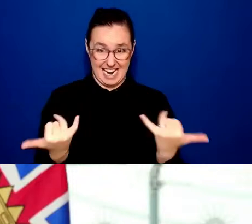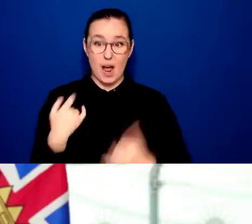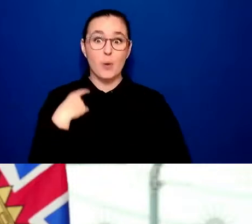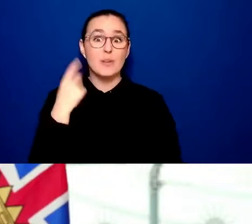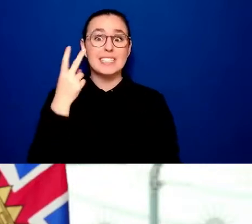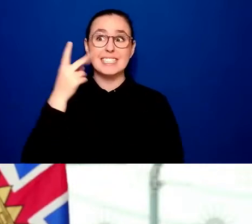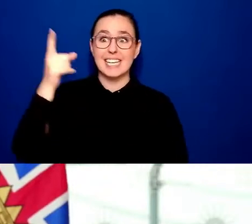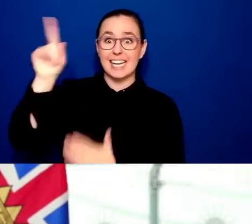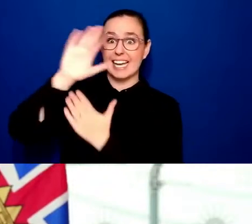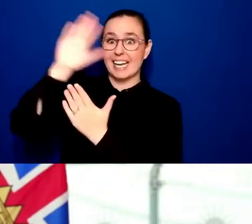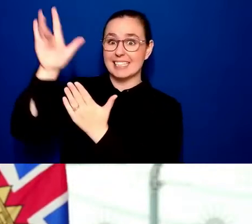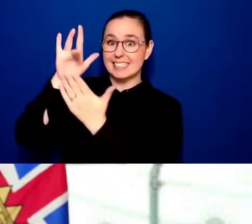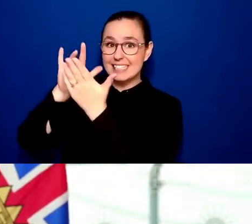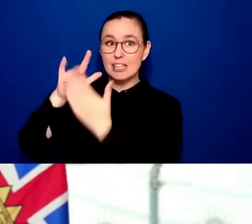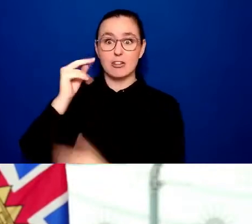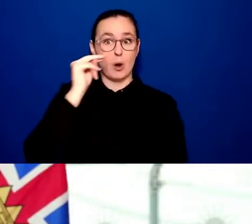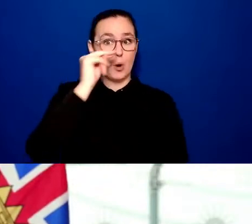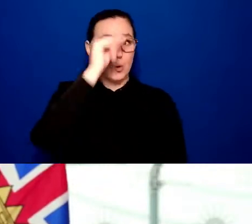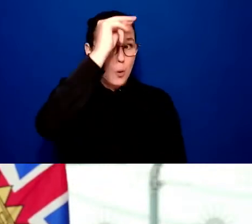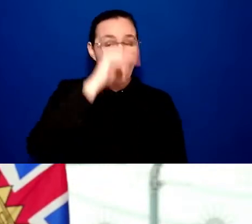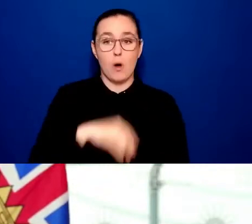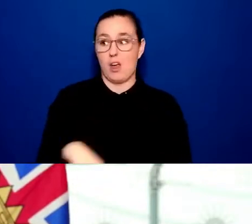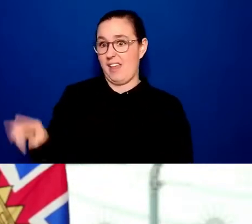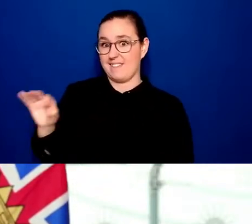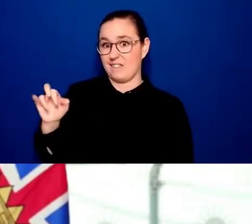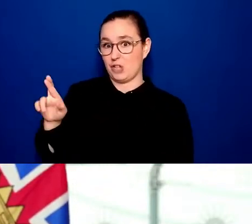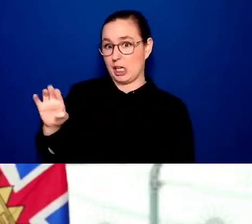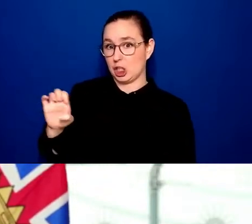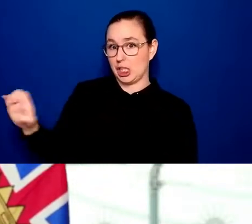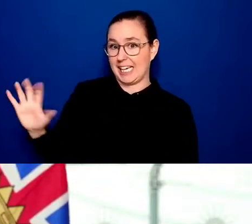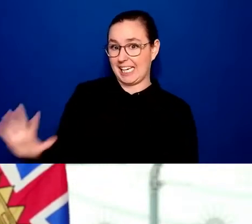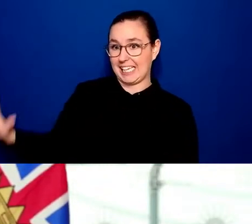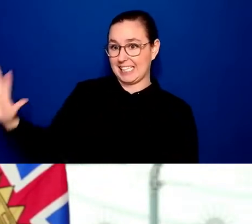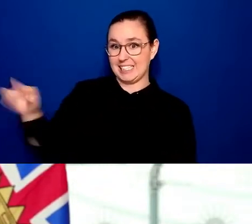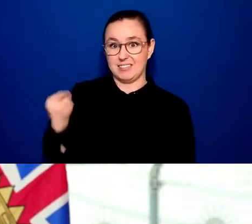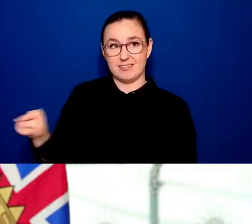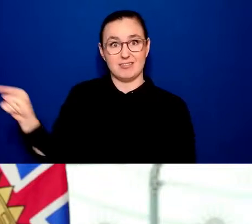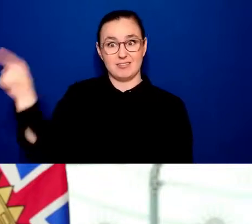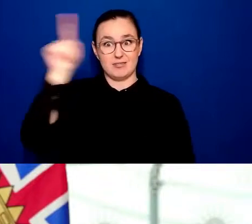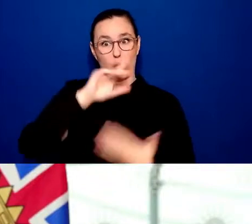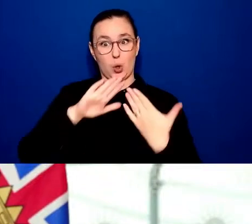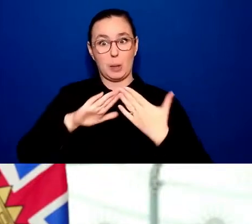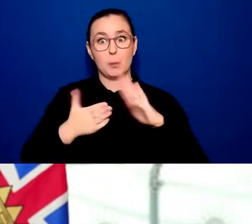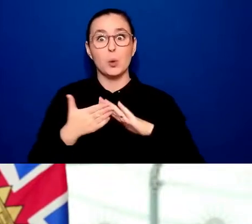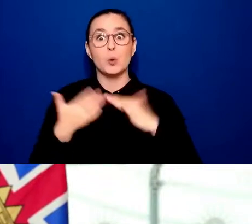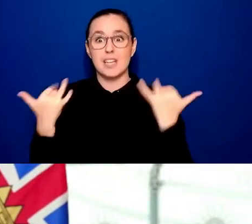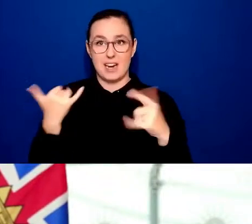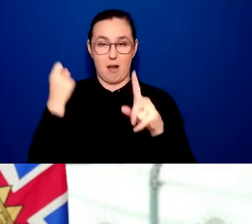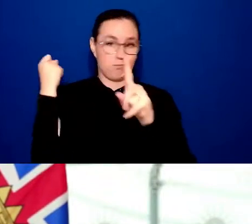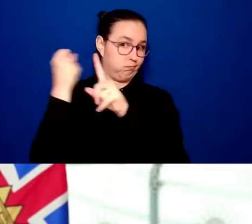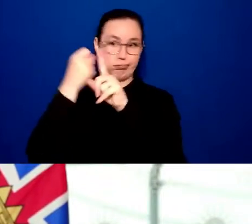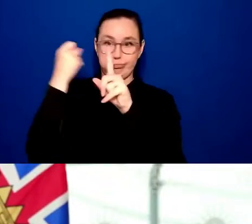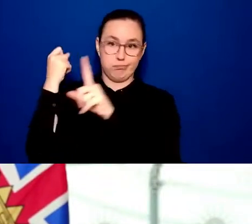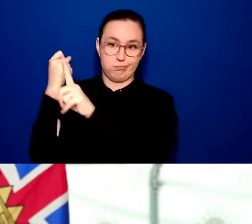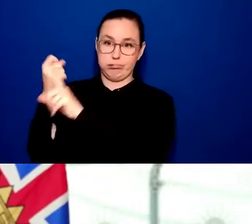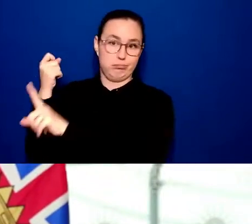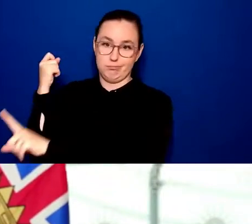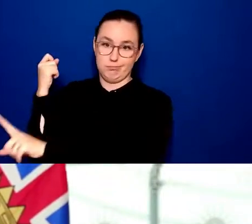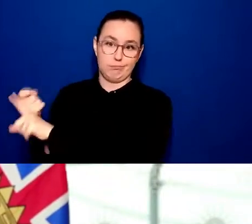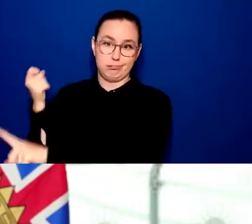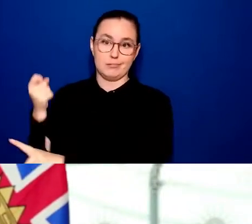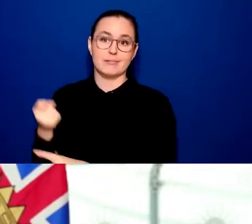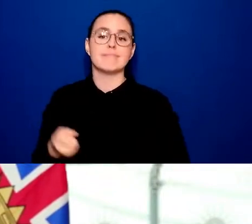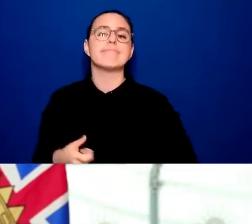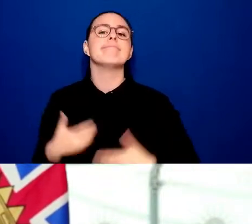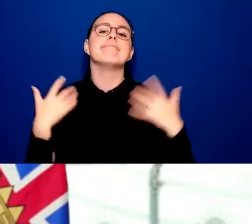in the north, in Fraser East in particular, our communities are being affected too. This means we all need to get